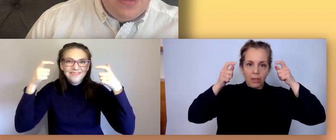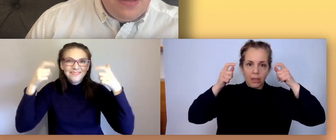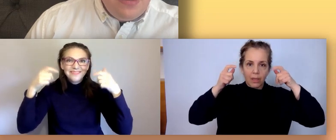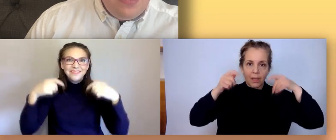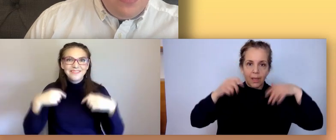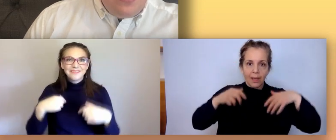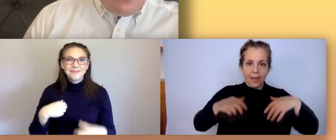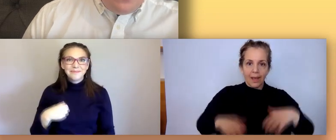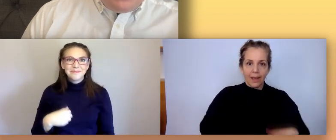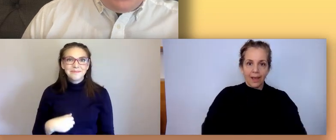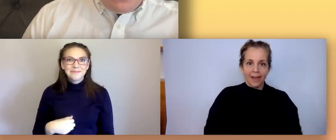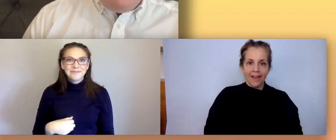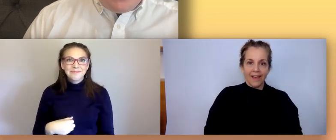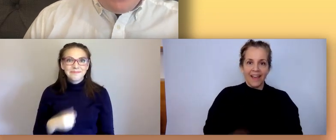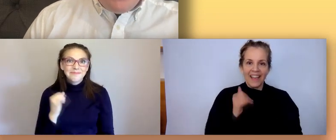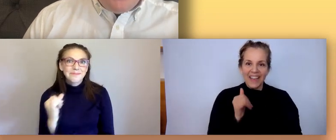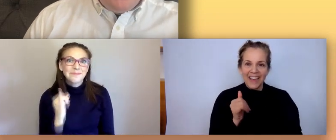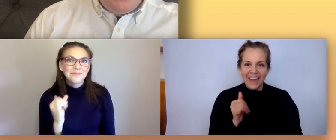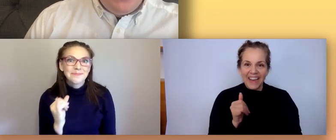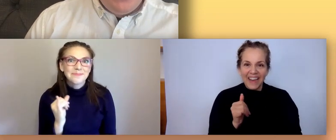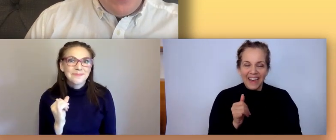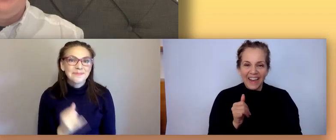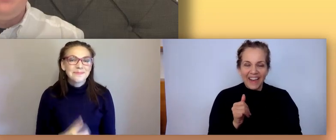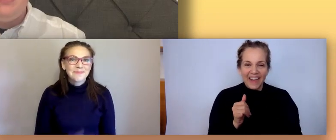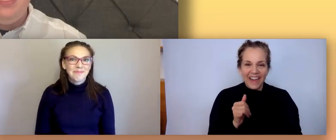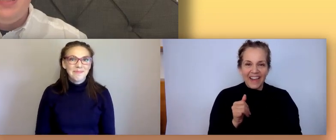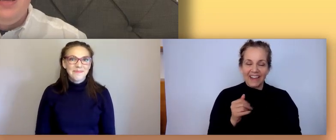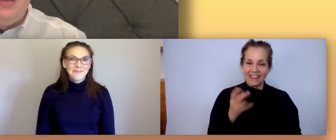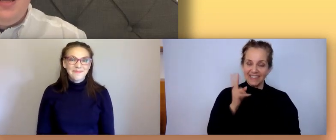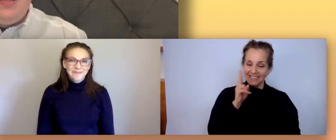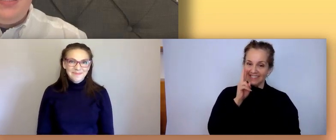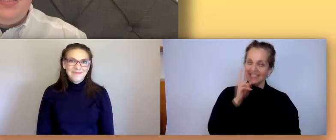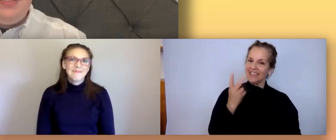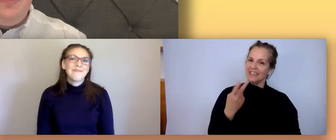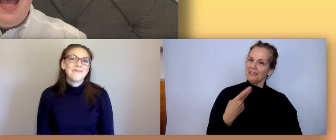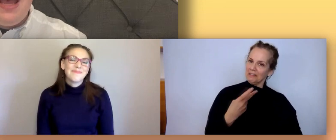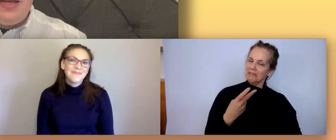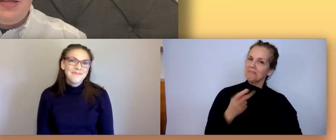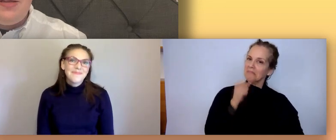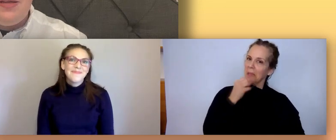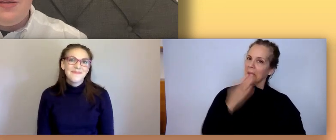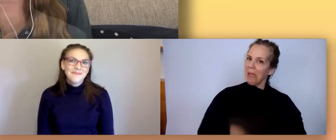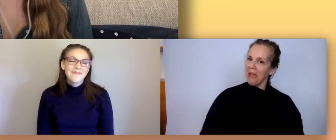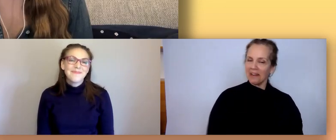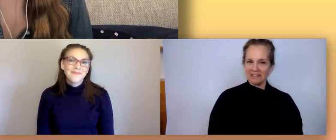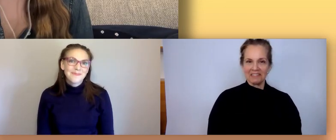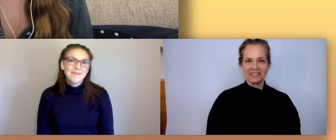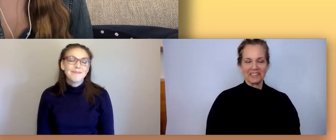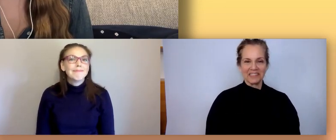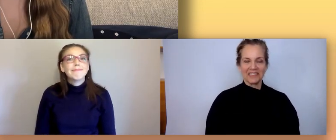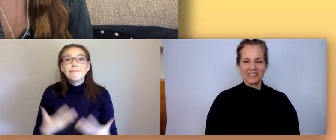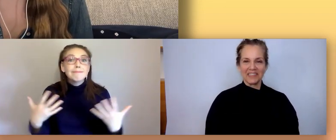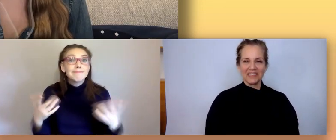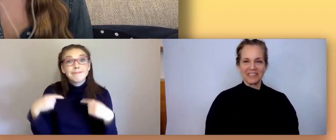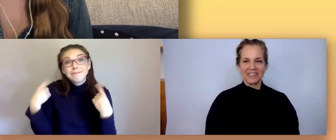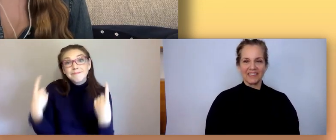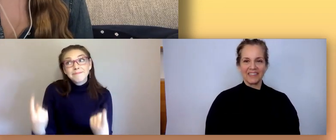Thrones. Same here. See? This isn't too bad. So